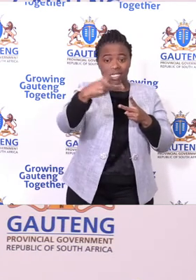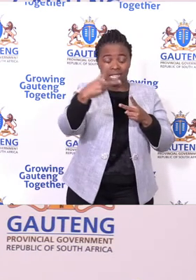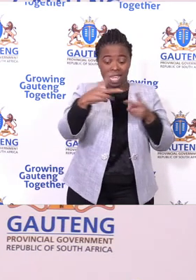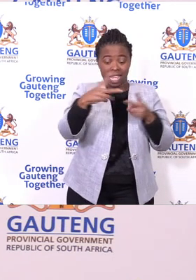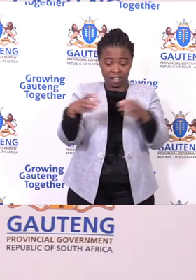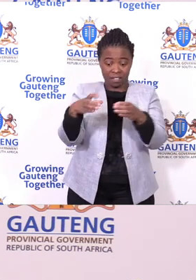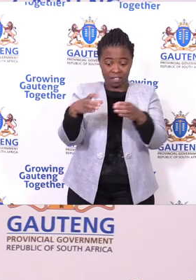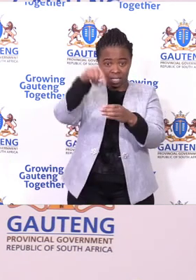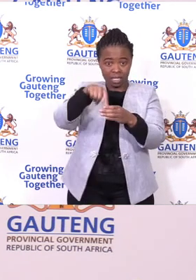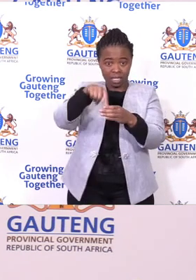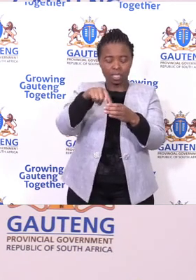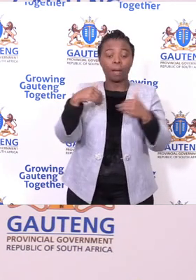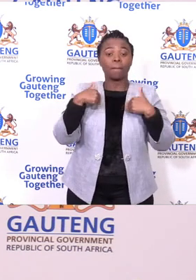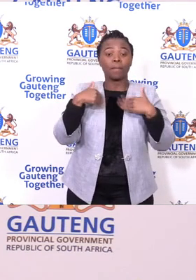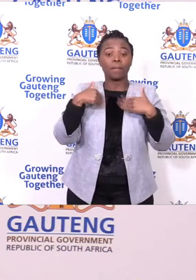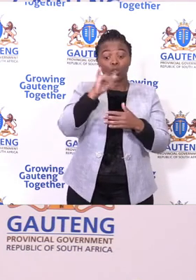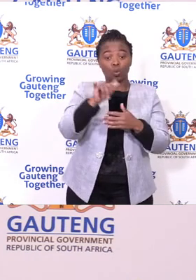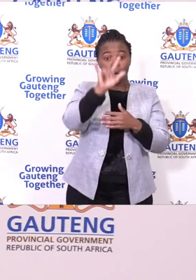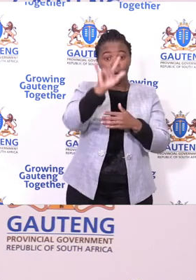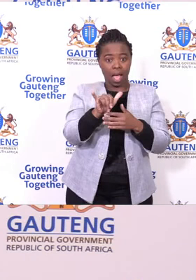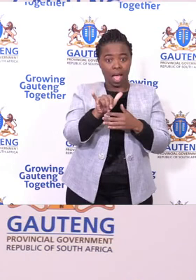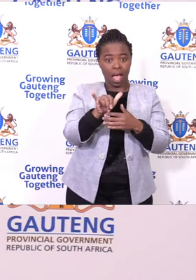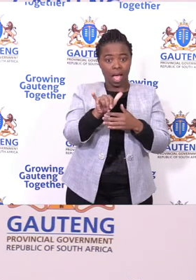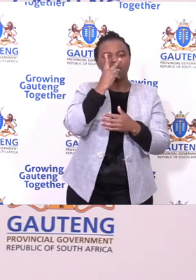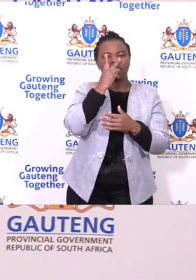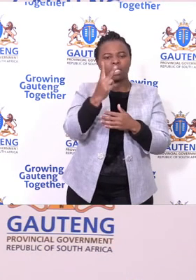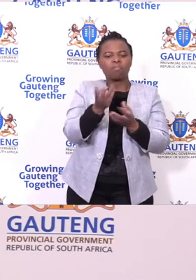when we began July, has seen us getting over